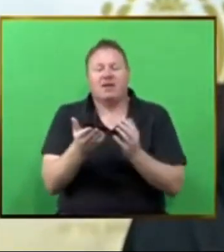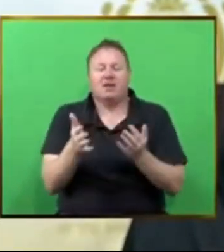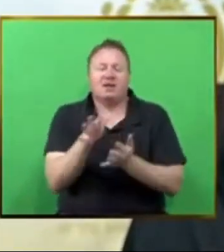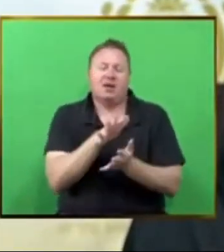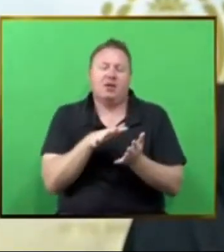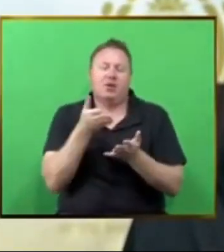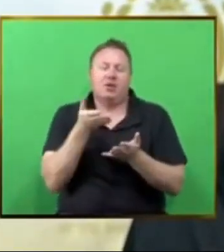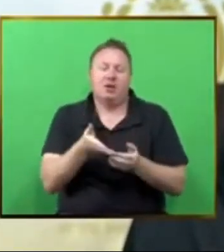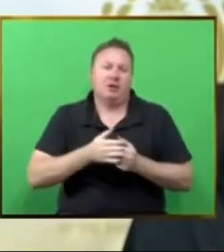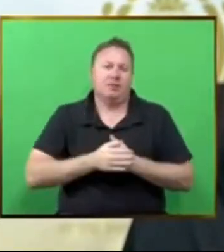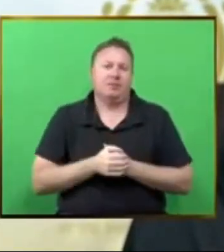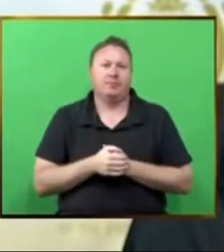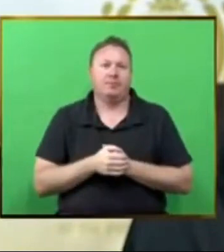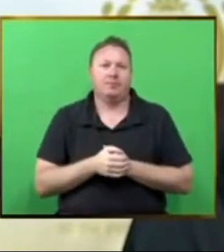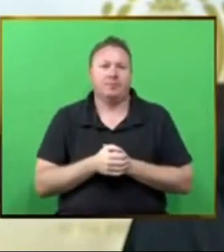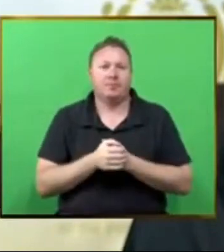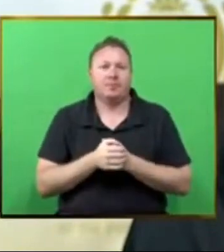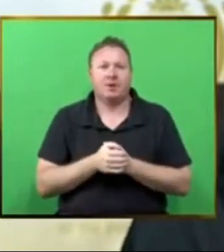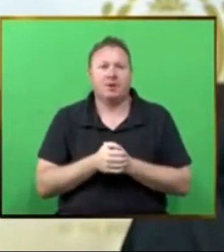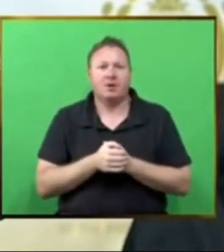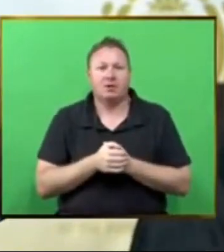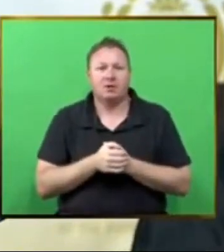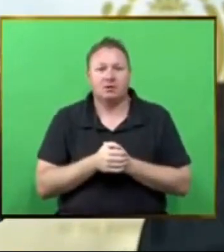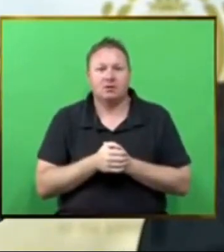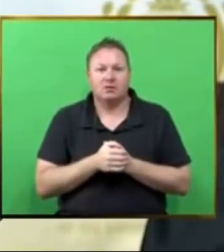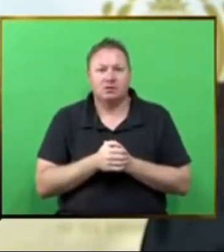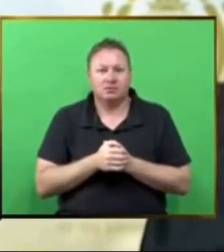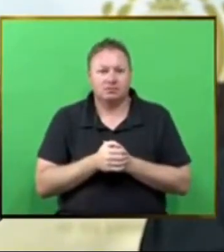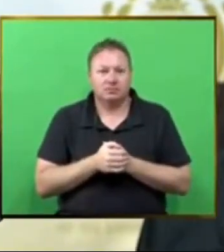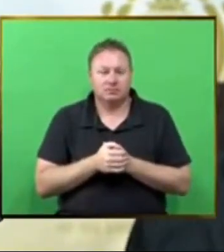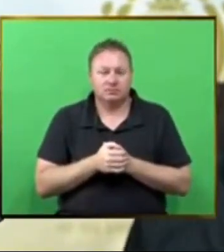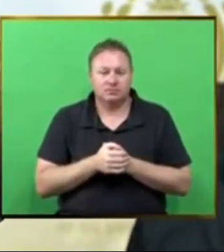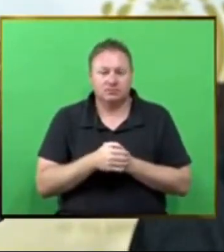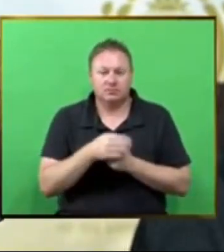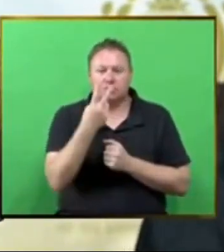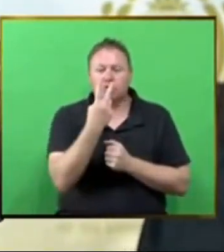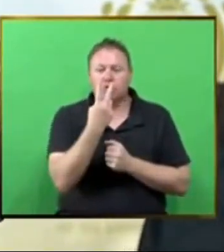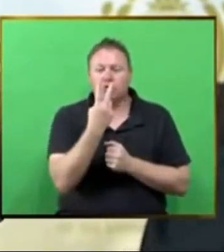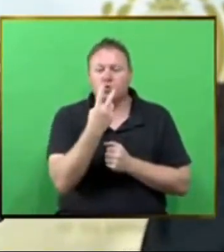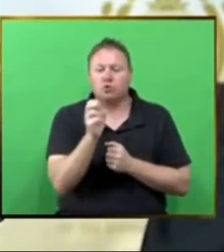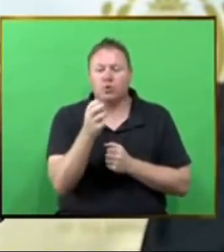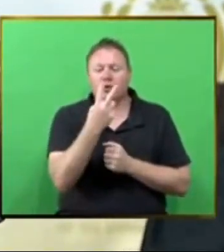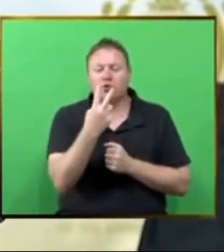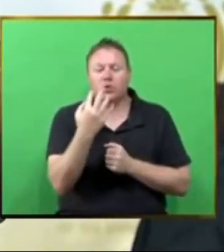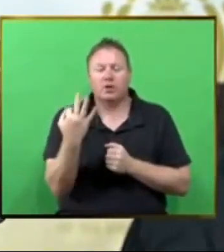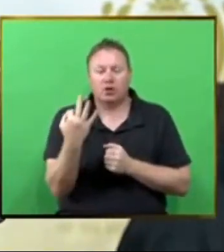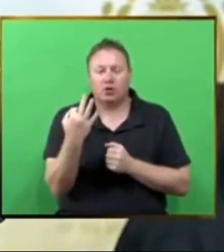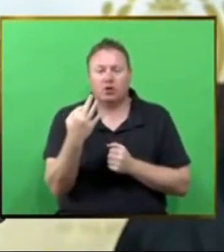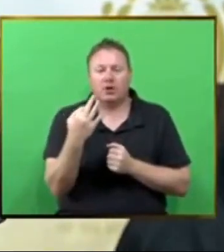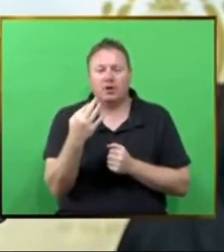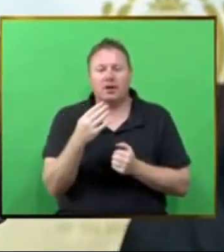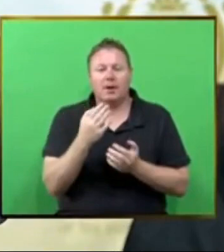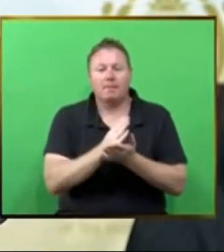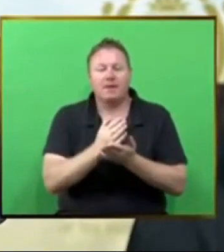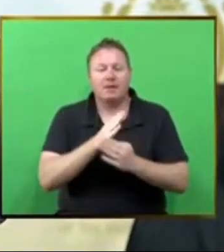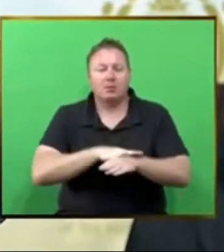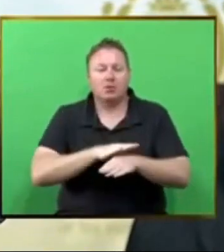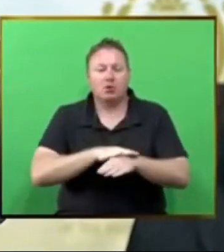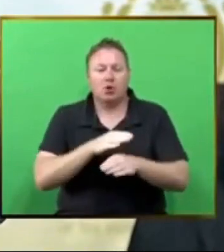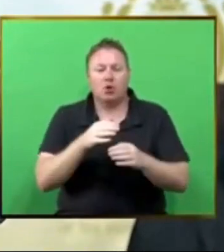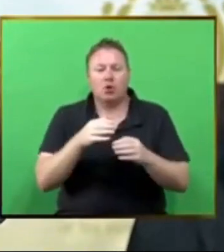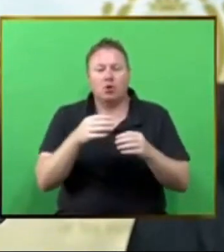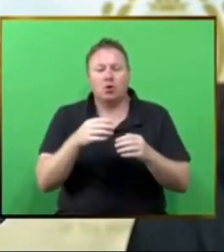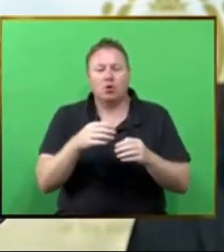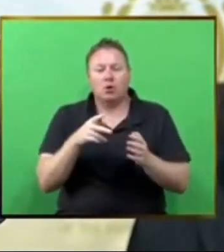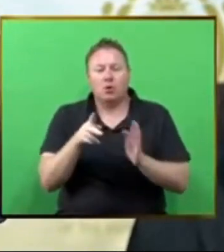Madam Speaker, at the time of the 2023 medium-term budget policy statement, when revenue